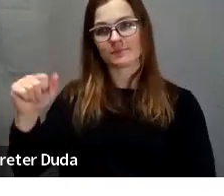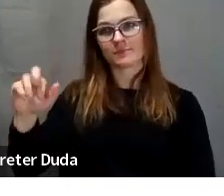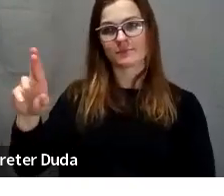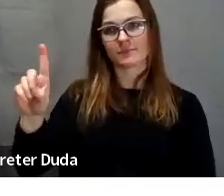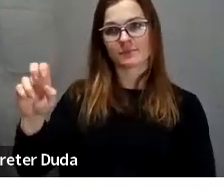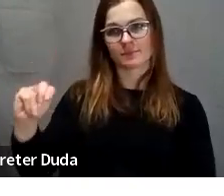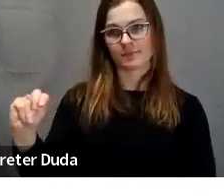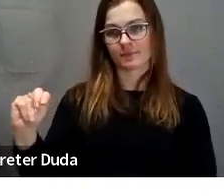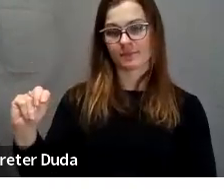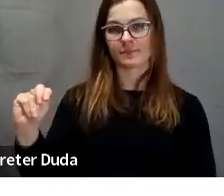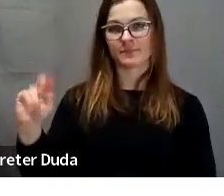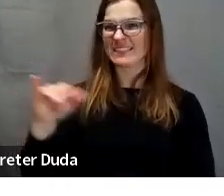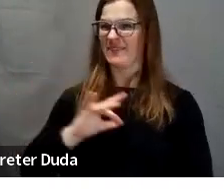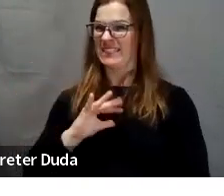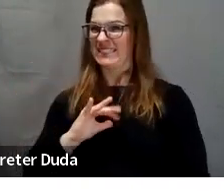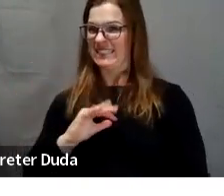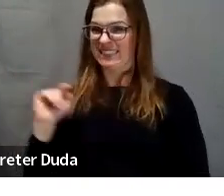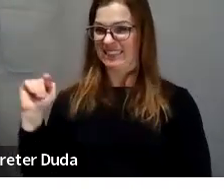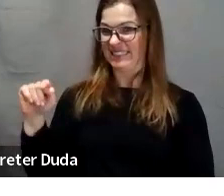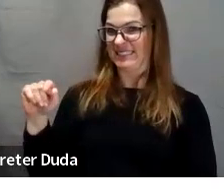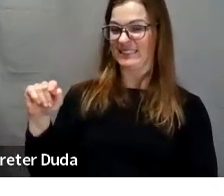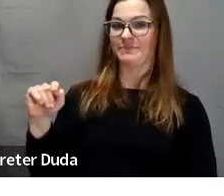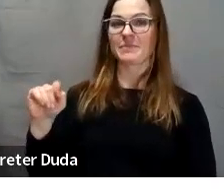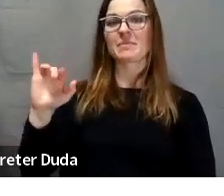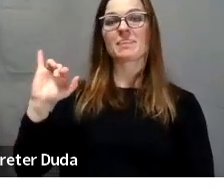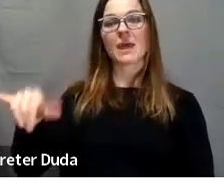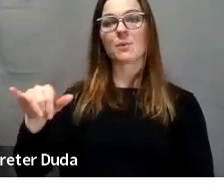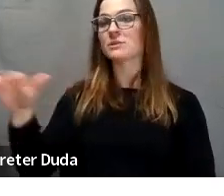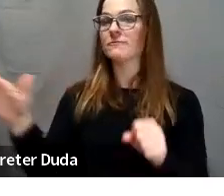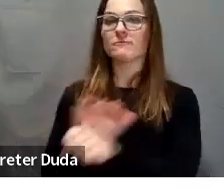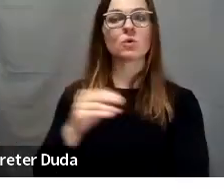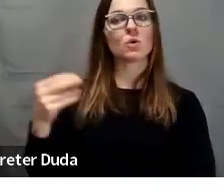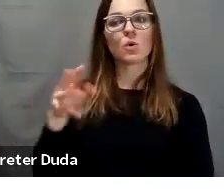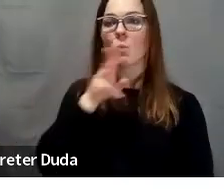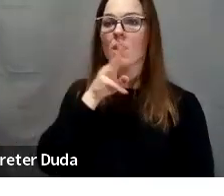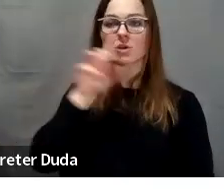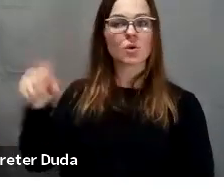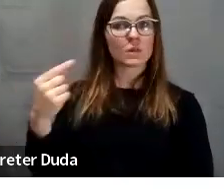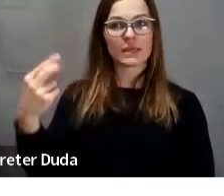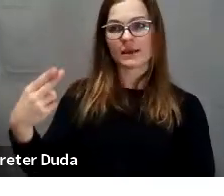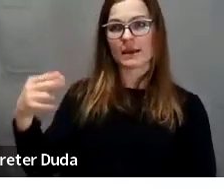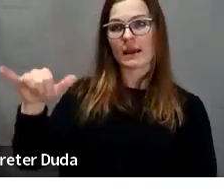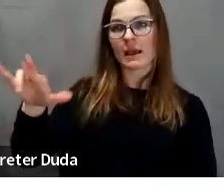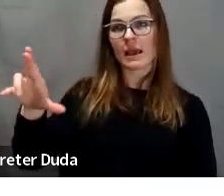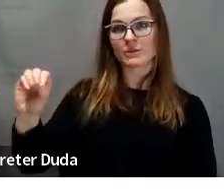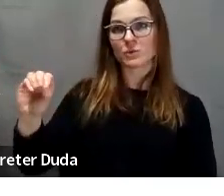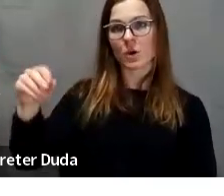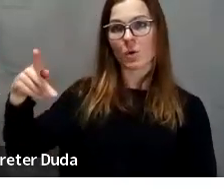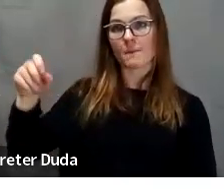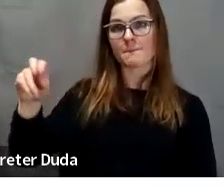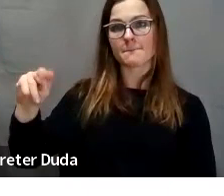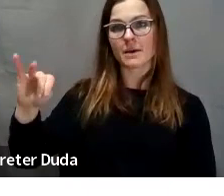this system, you are growing solely hydroponically, so you're using only water. It comes